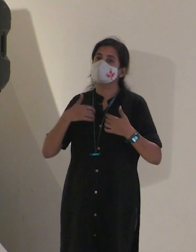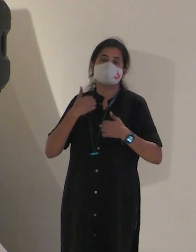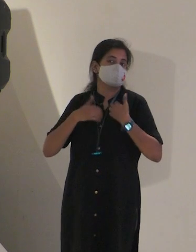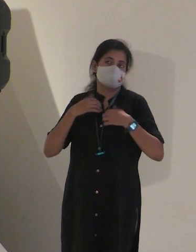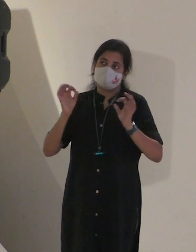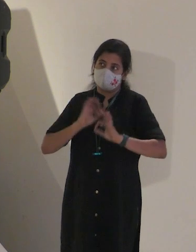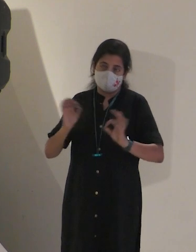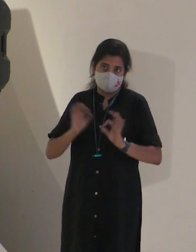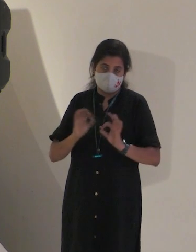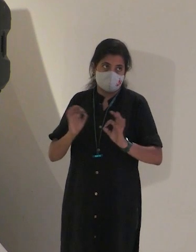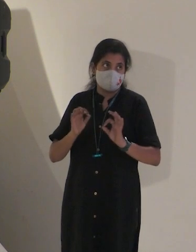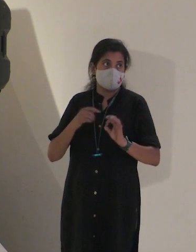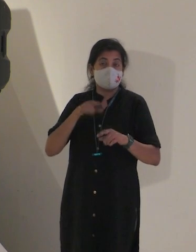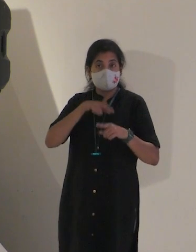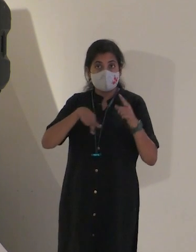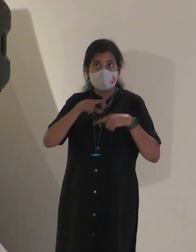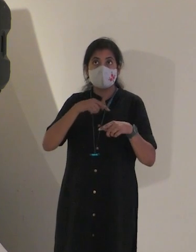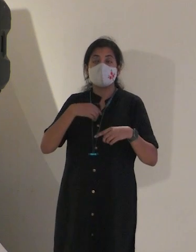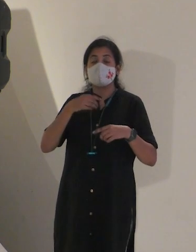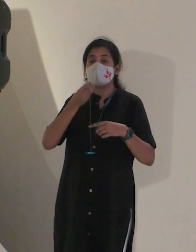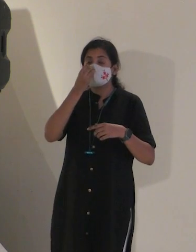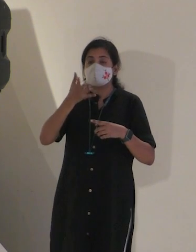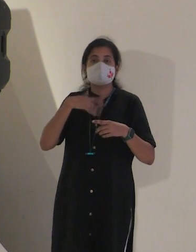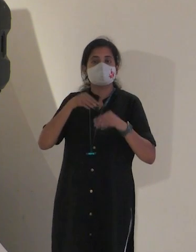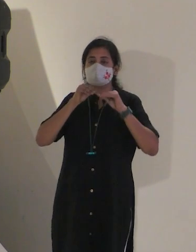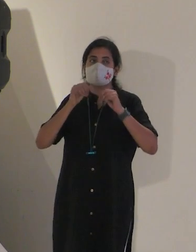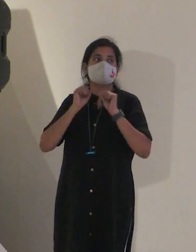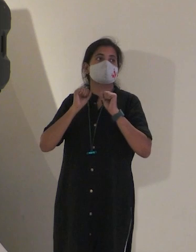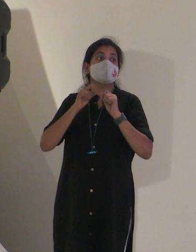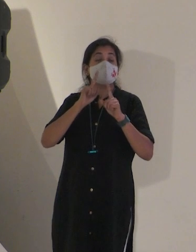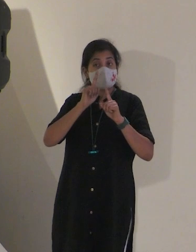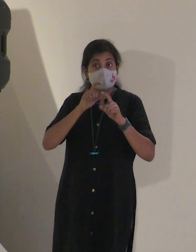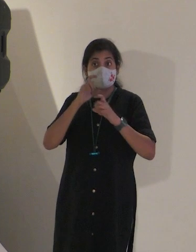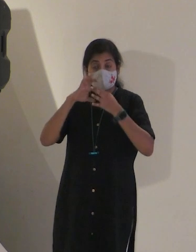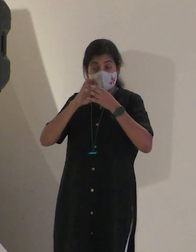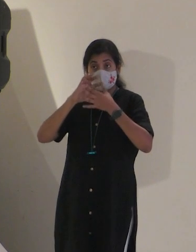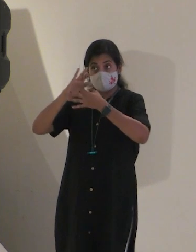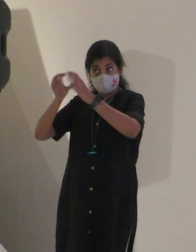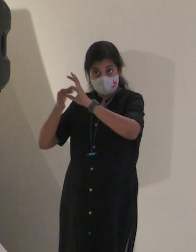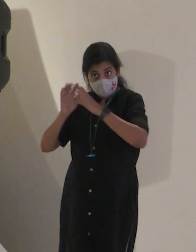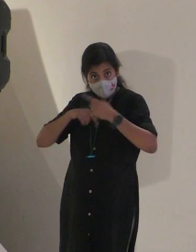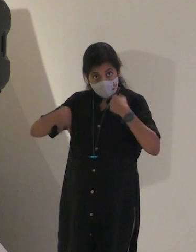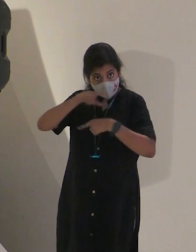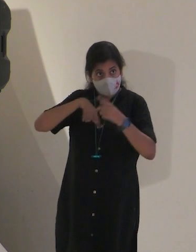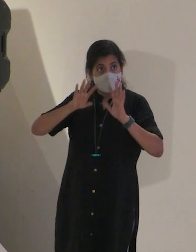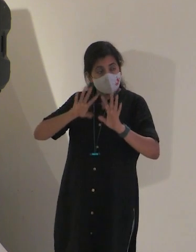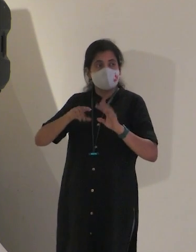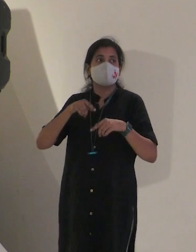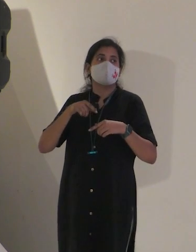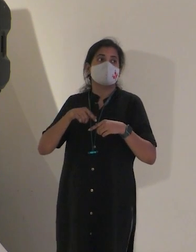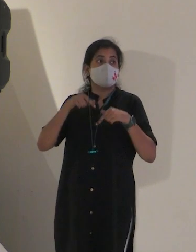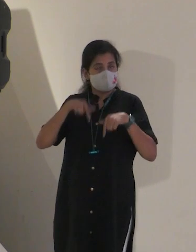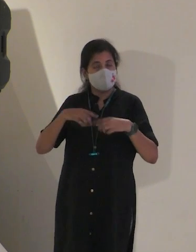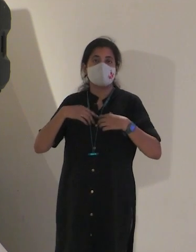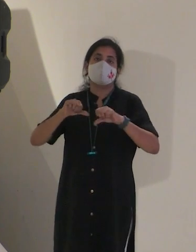It's not very easy to convey such ideas, but with collaborations like what we are doing right now, I think we will be able to